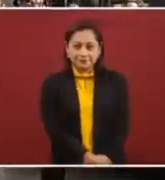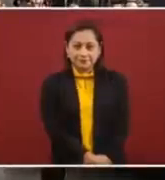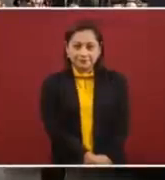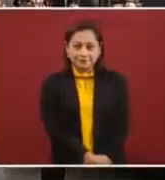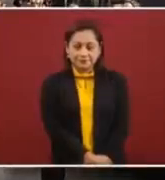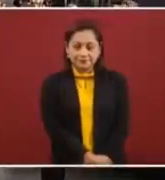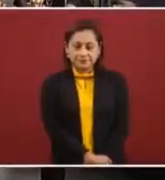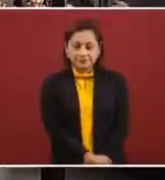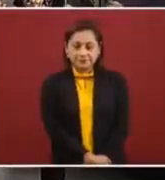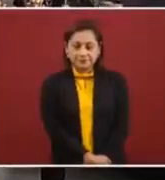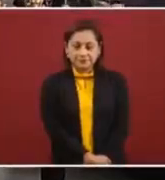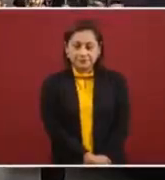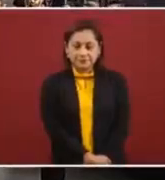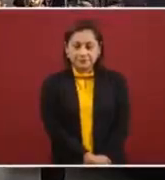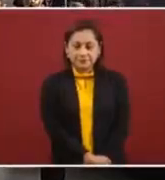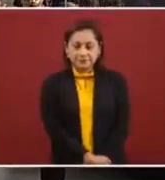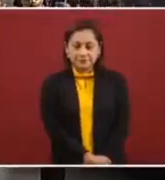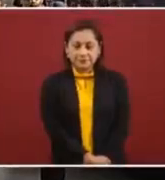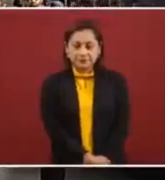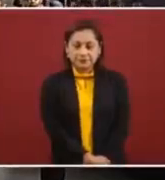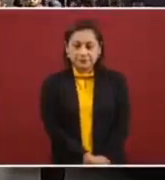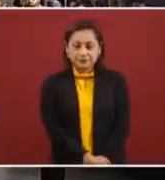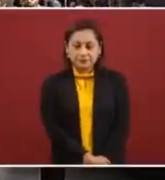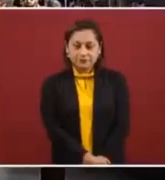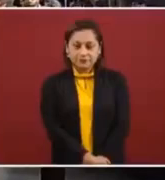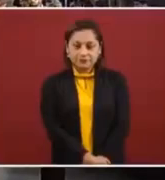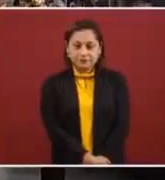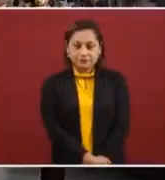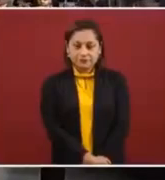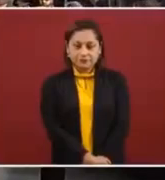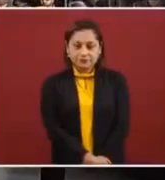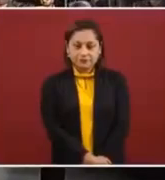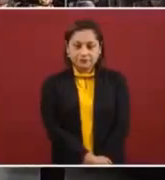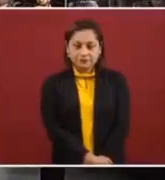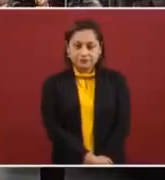Okay. So, I'm going to be making notes.